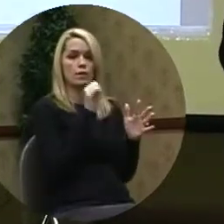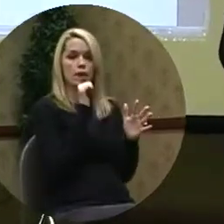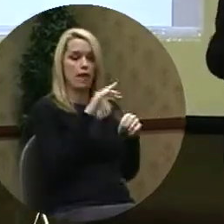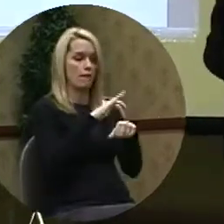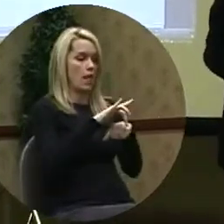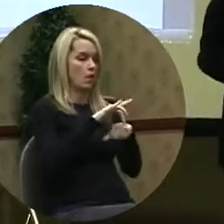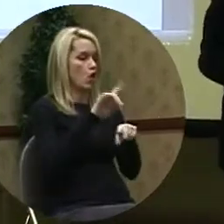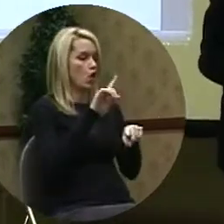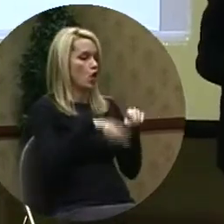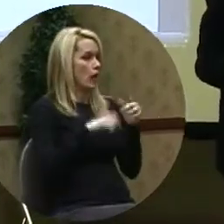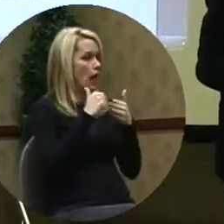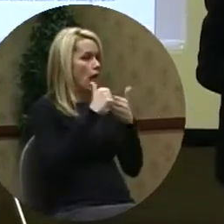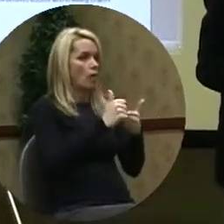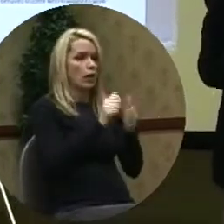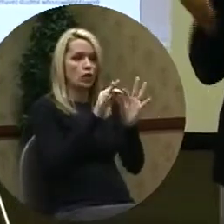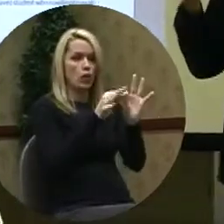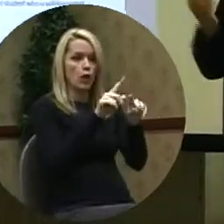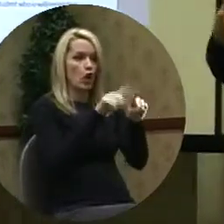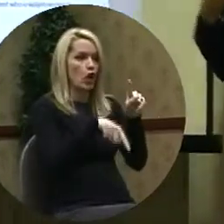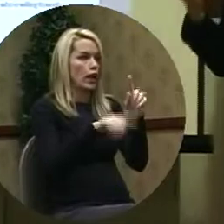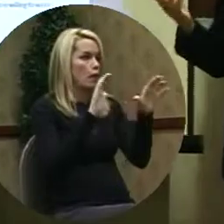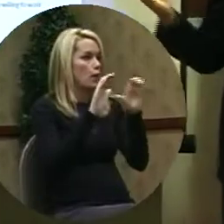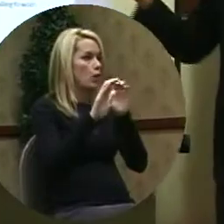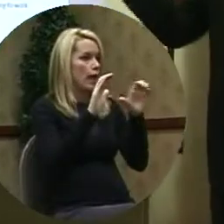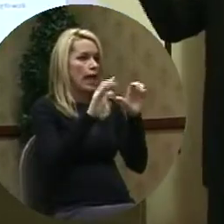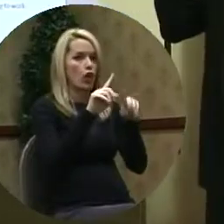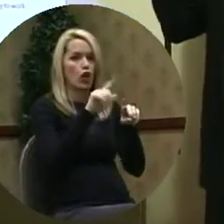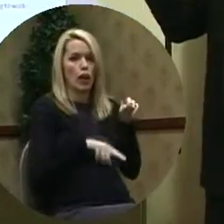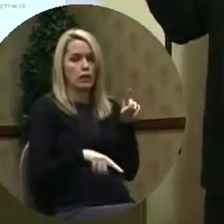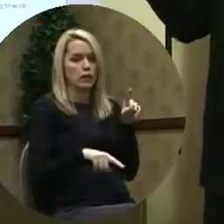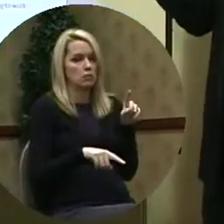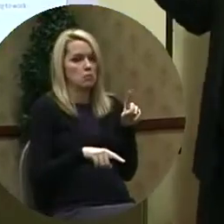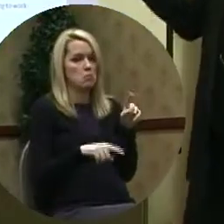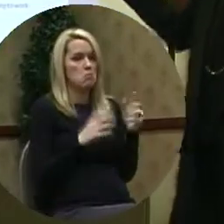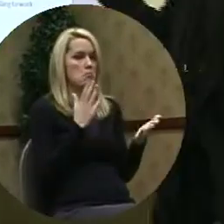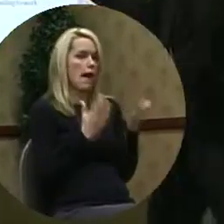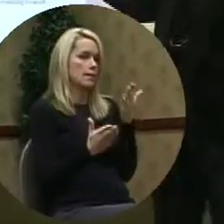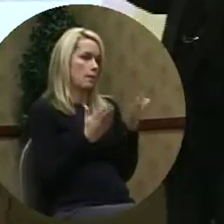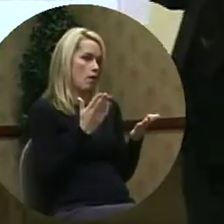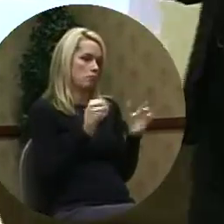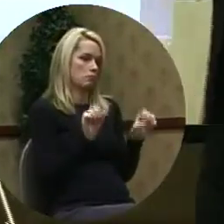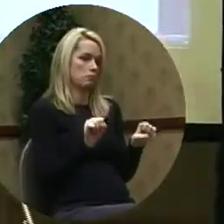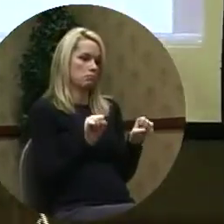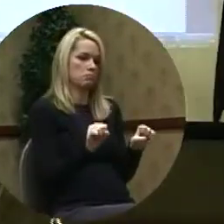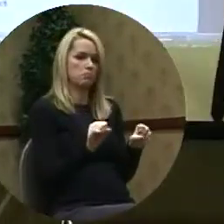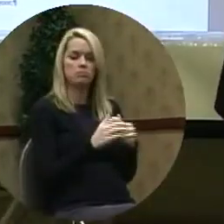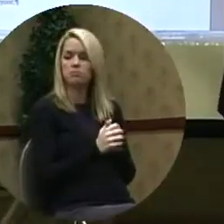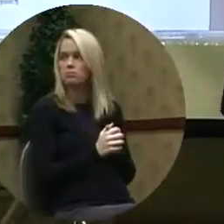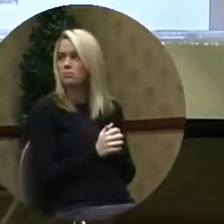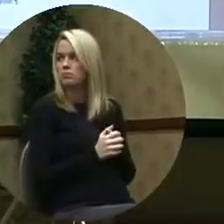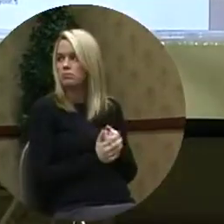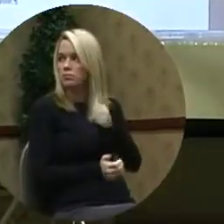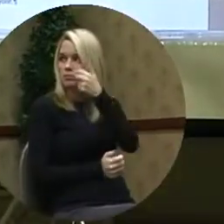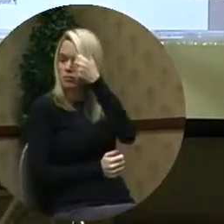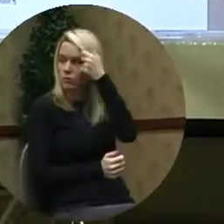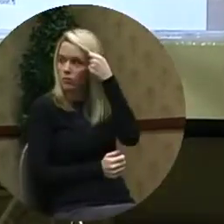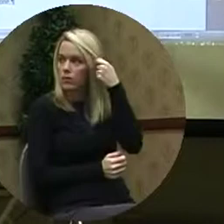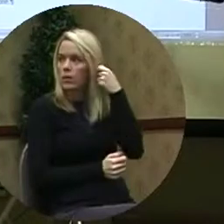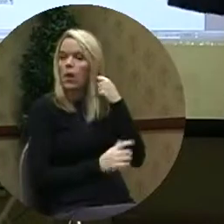help communicate in those conditions? And maybe always a possibility. What we're really doing, though, is by doing this case study, we've set